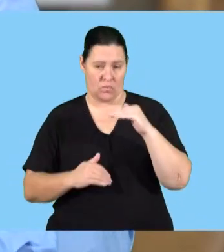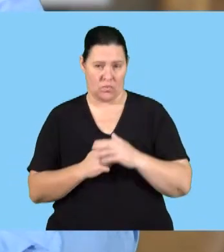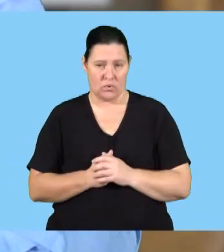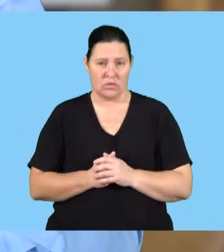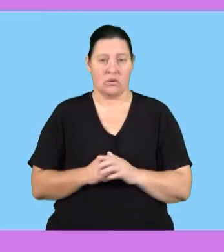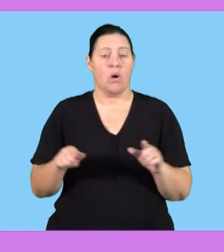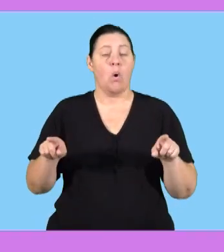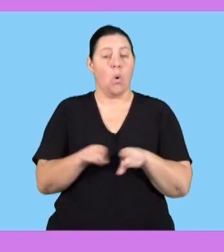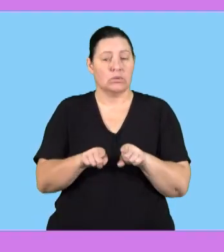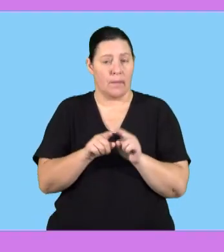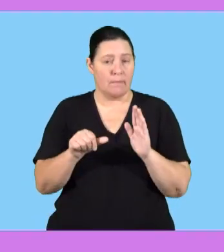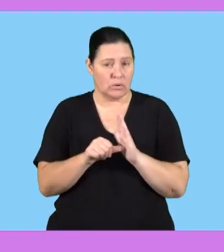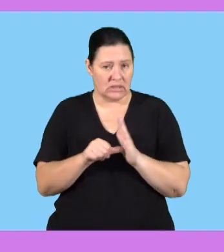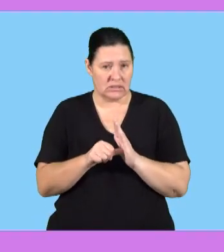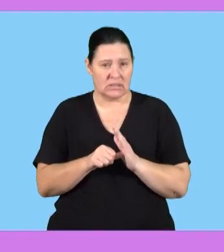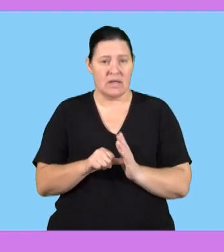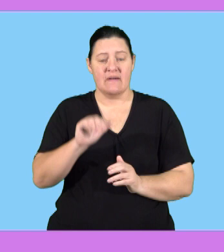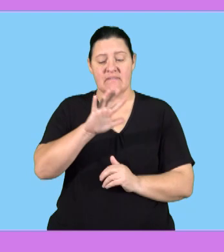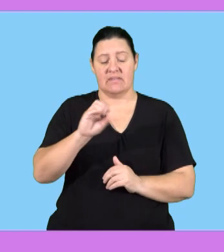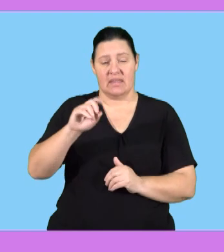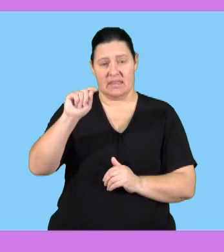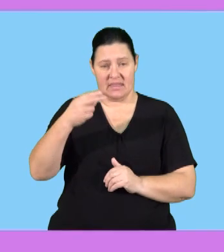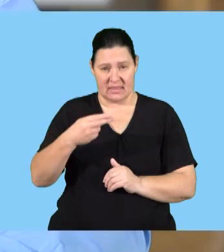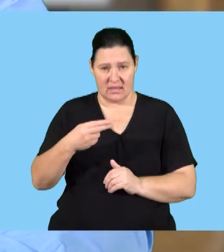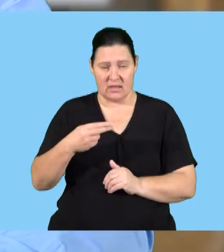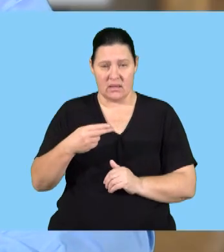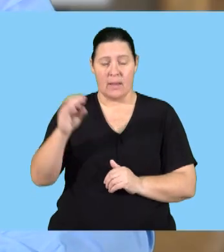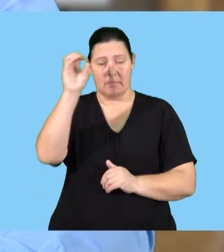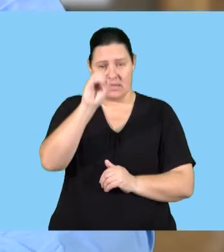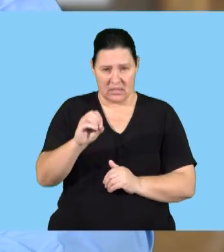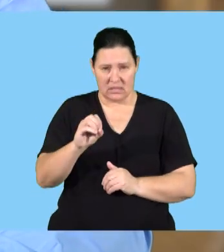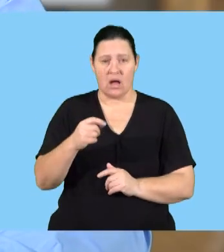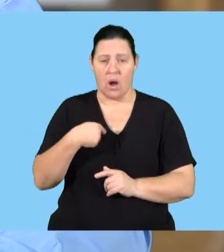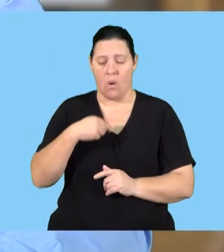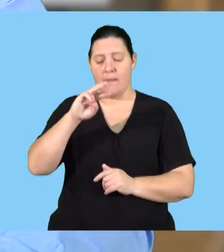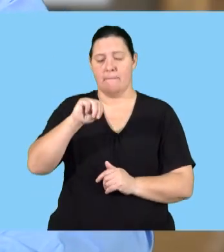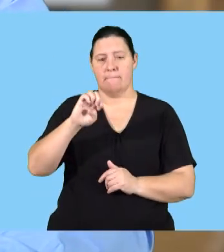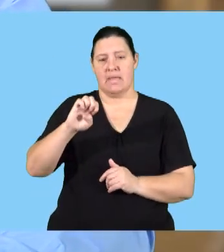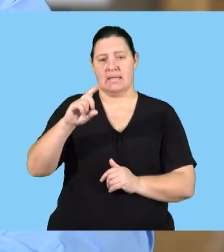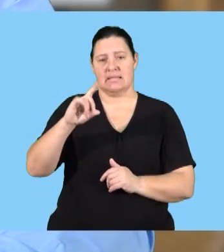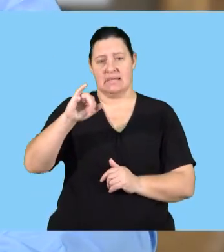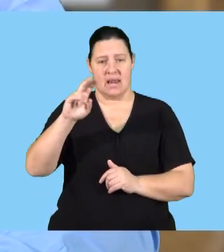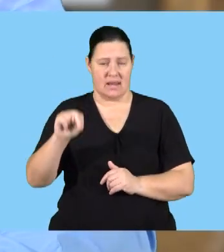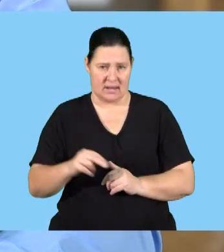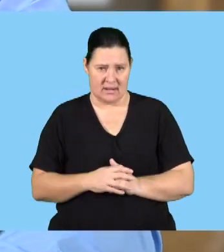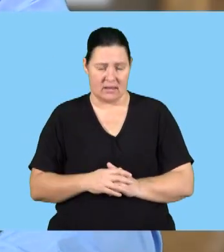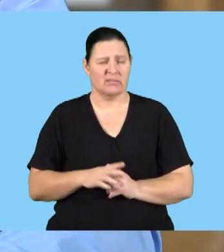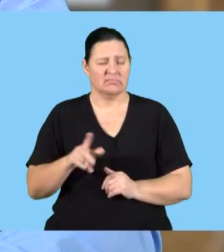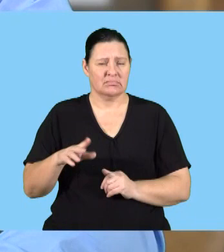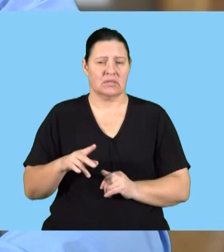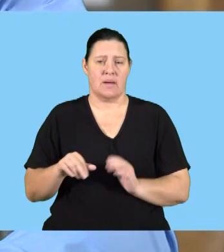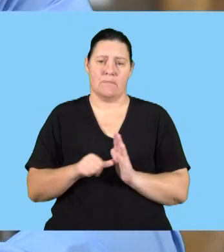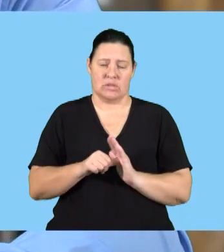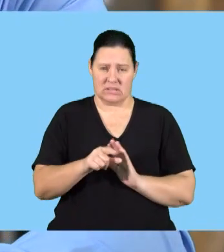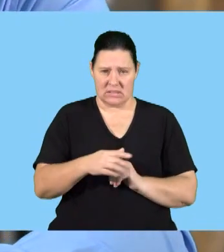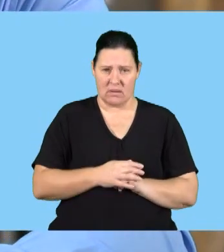below. Also important is that the 50th percentile refer to our median. Okay, so that is the